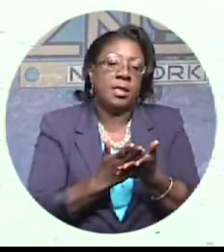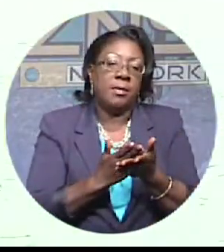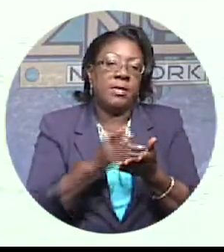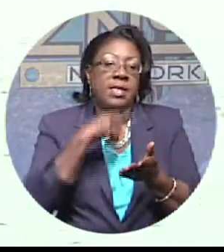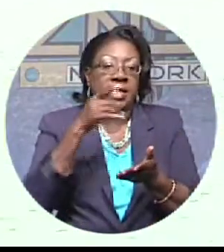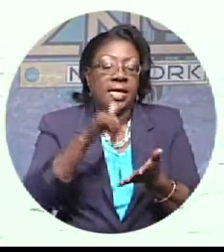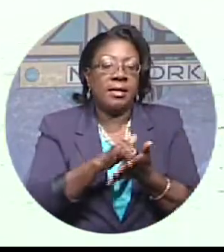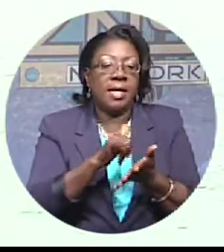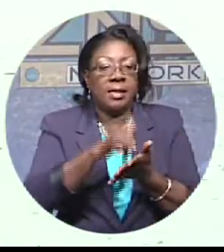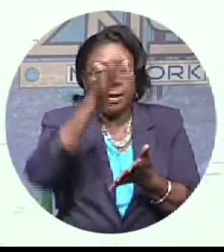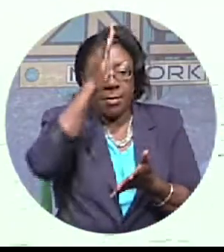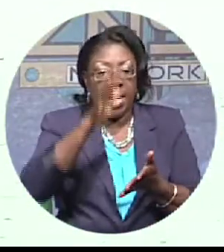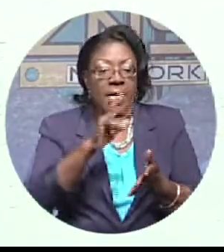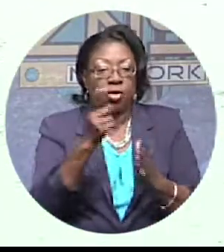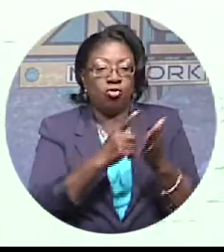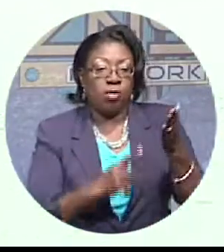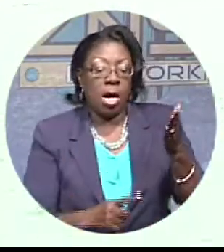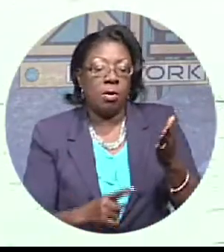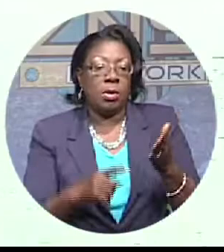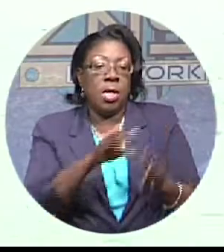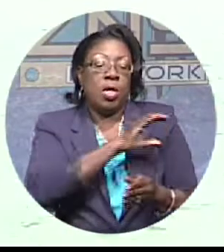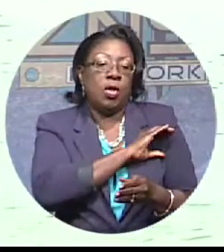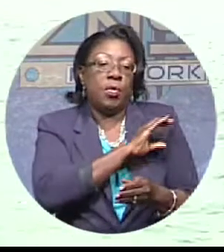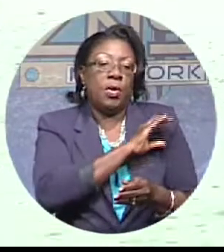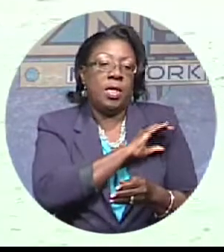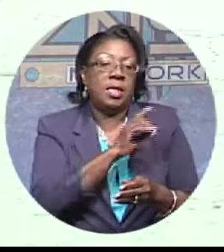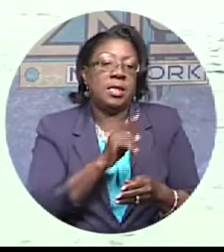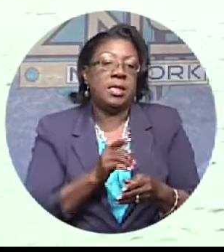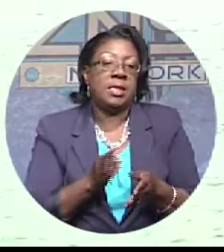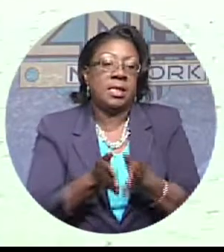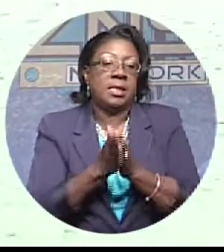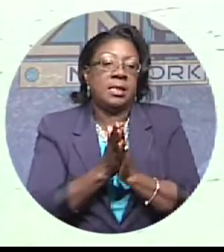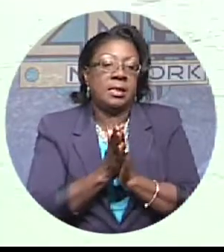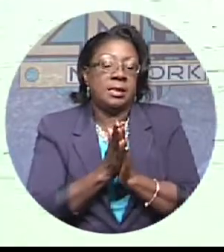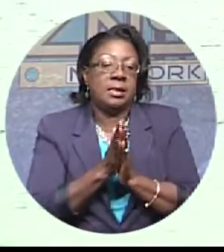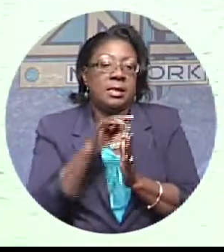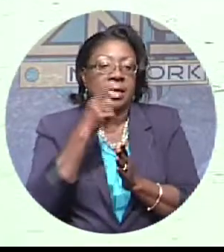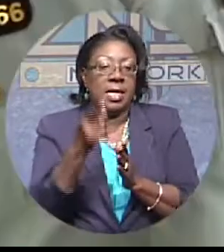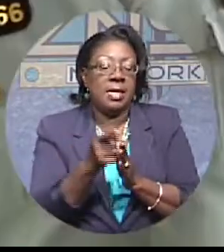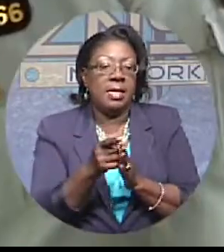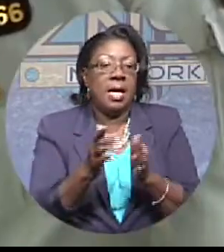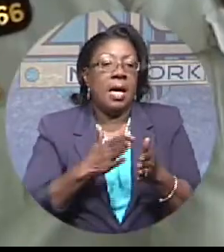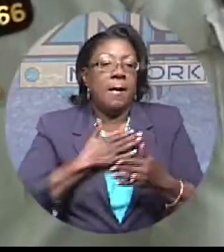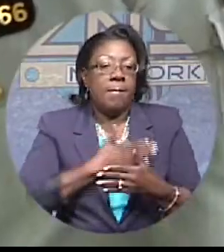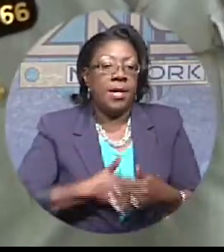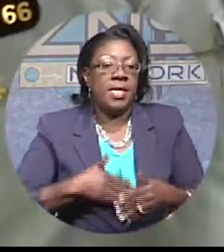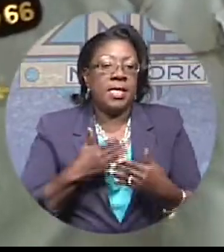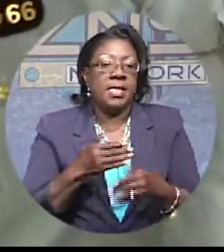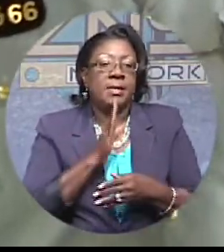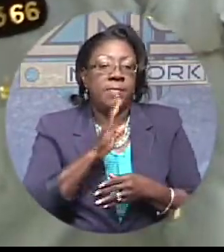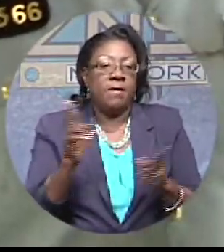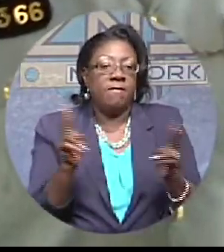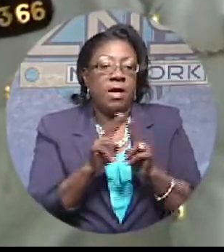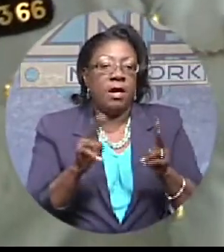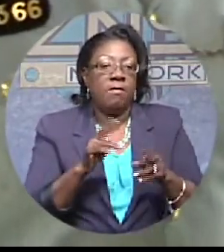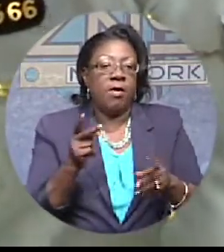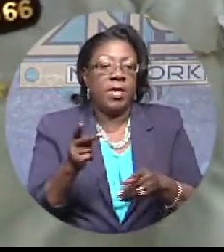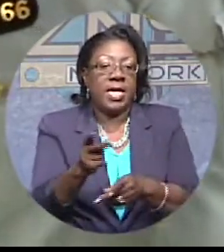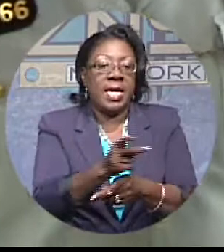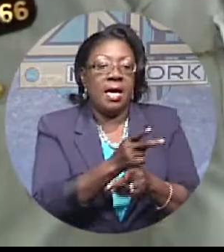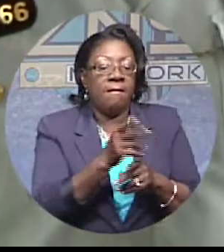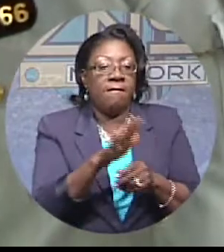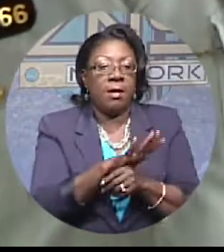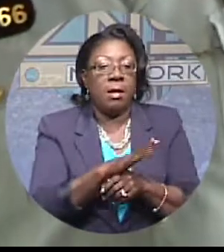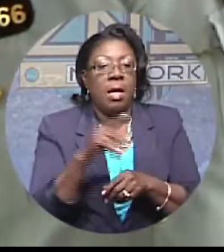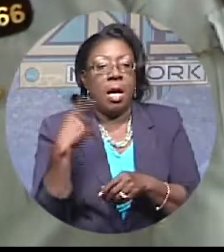is the victim of drowning, officers issued this appeal to beachgoers. Please be very, very careful and